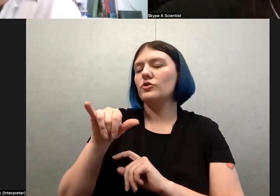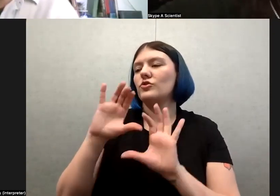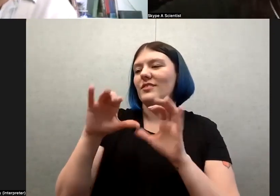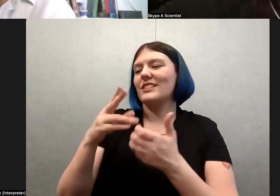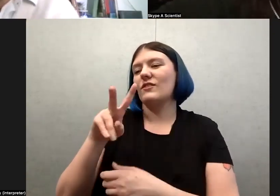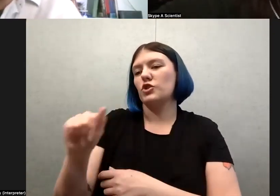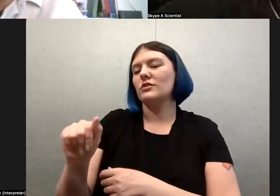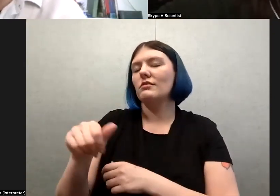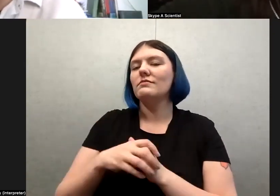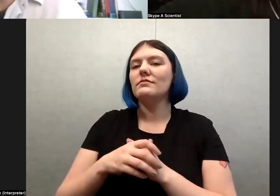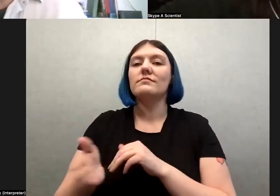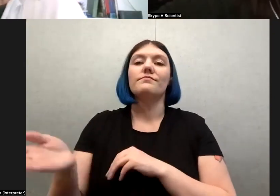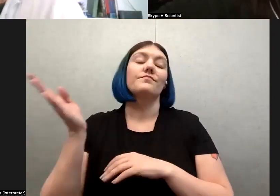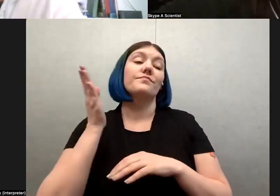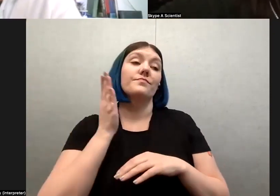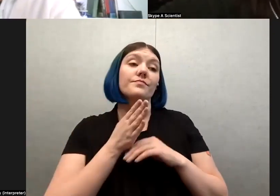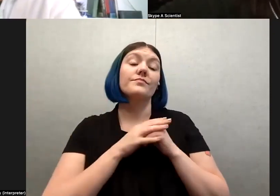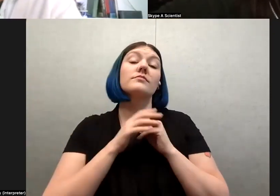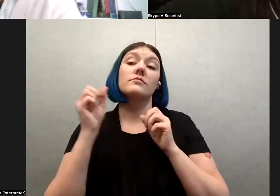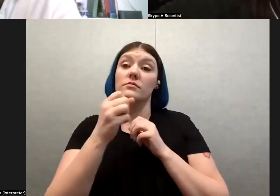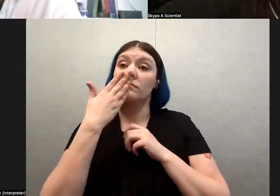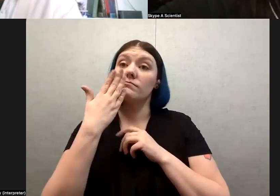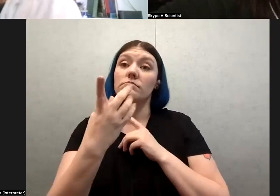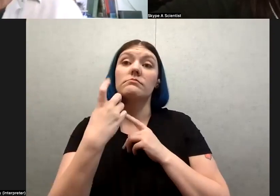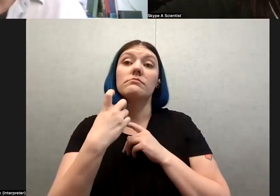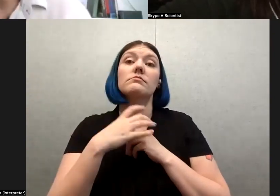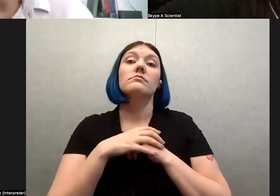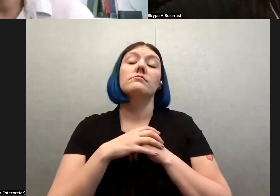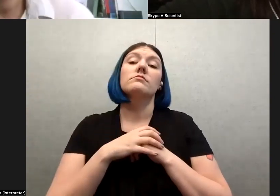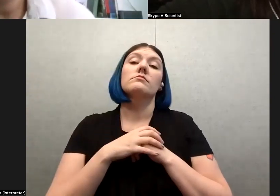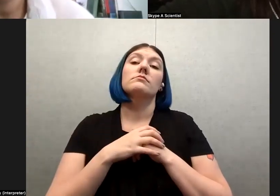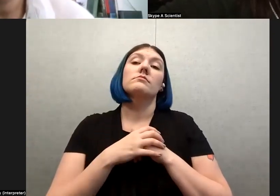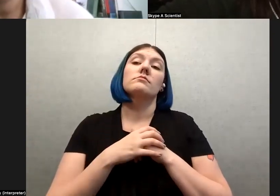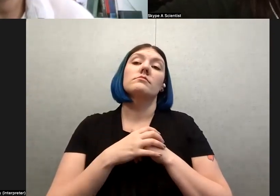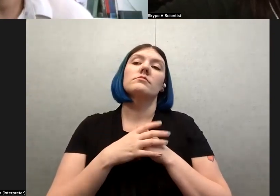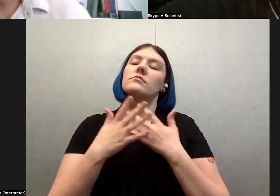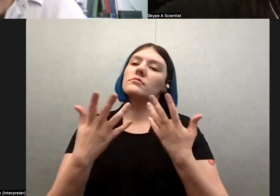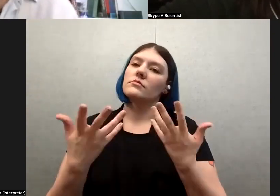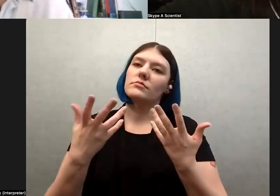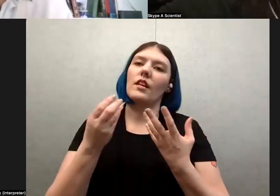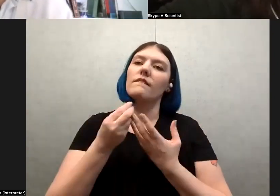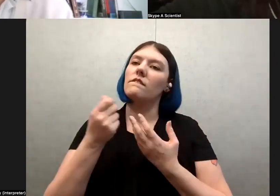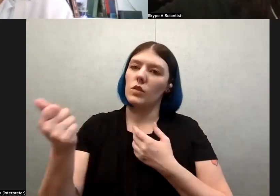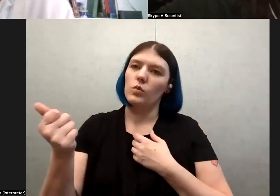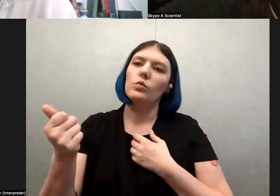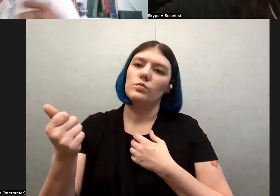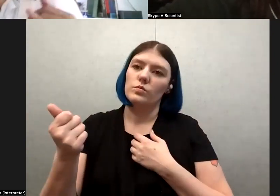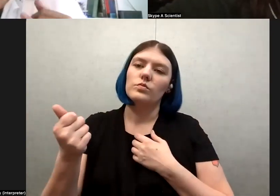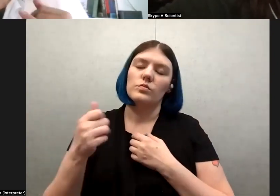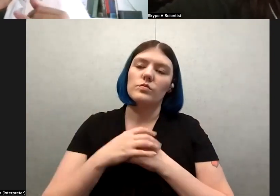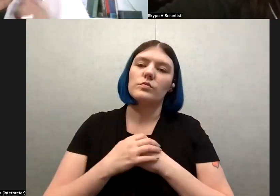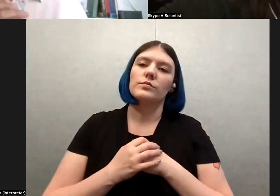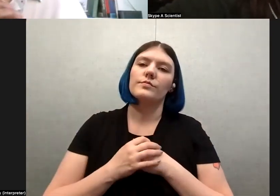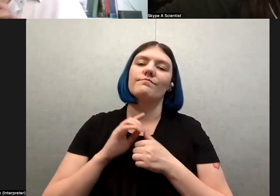Yeah. Okay. Great question. So we do have quite a few invasive plants in the Everglades. So